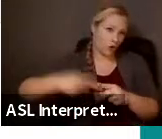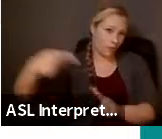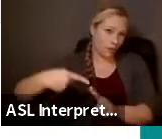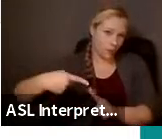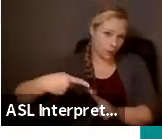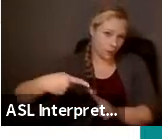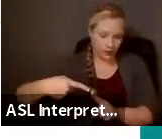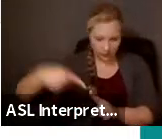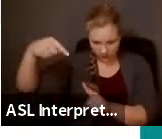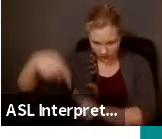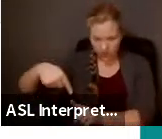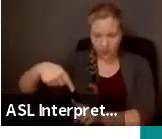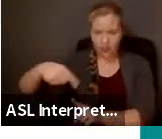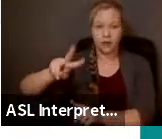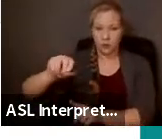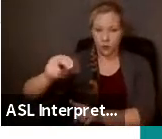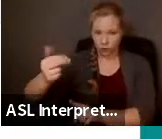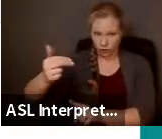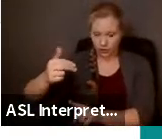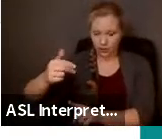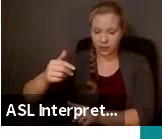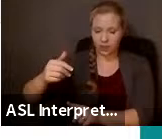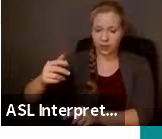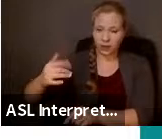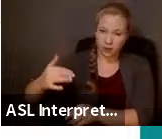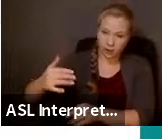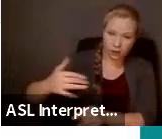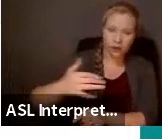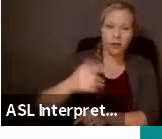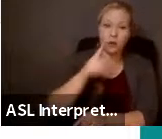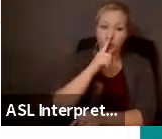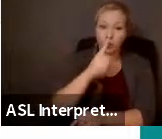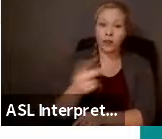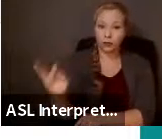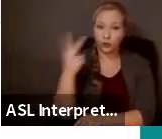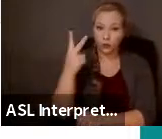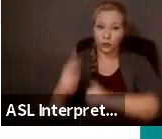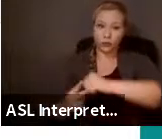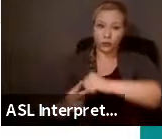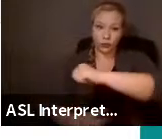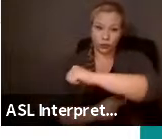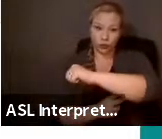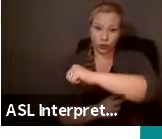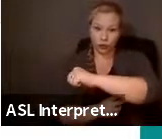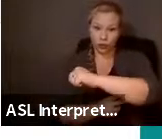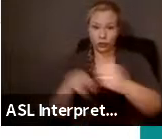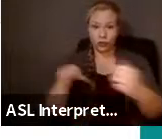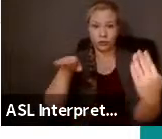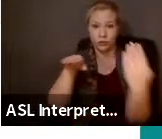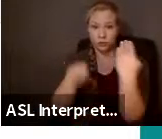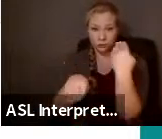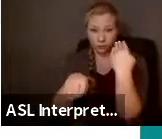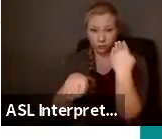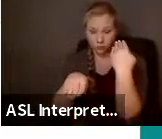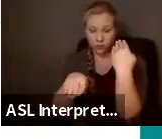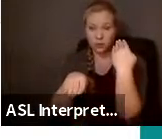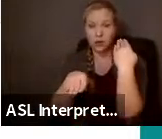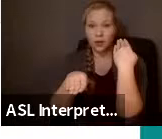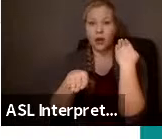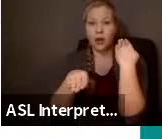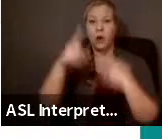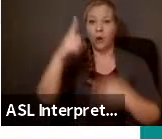design option. Option 1 is the 2-bridge configuration. So you have one of the bridges is